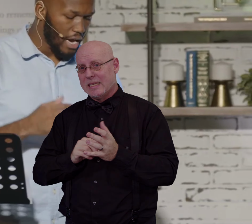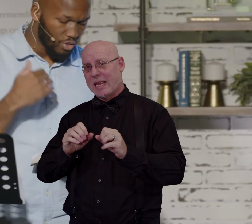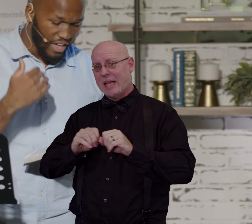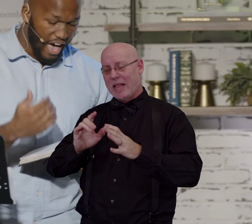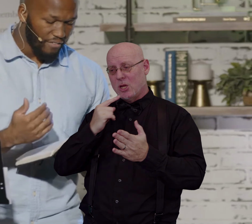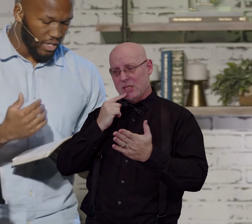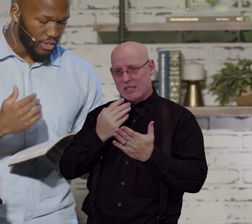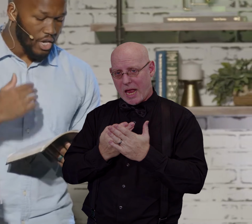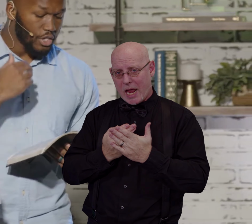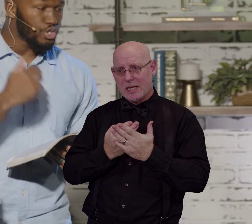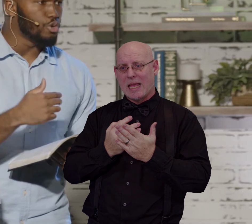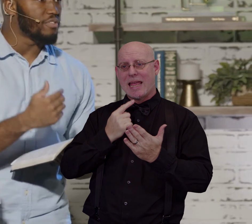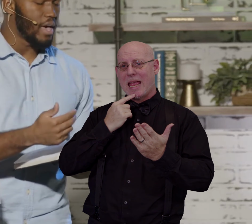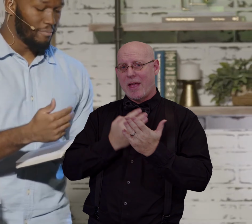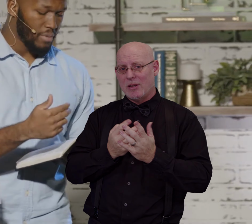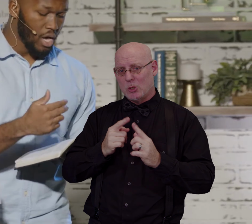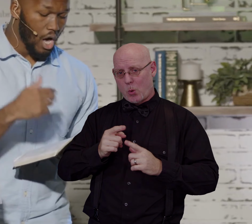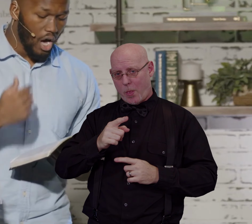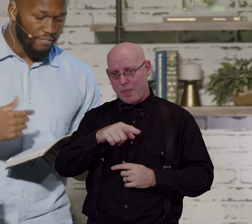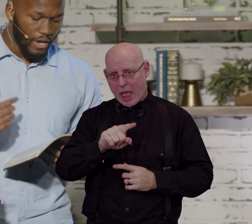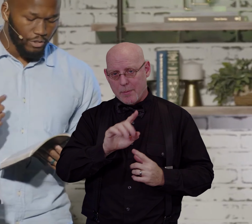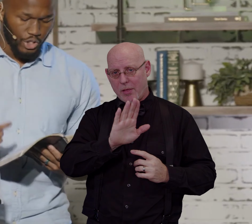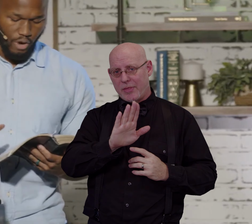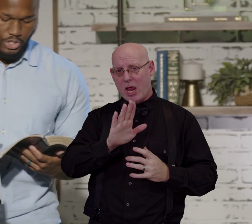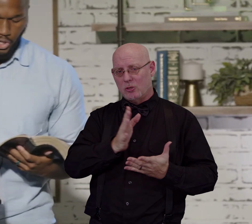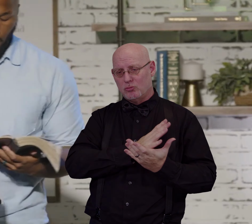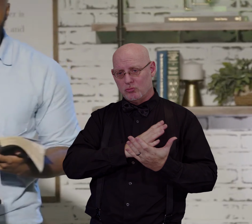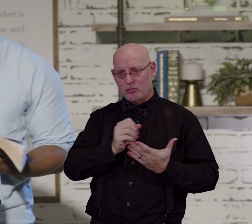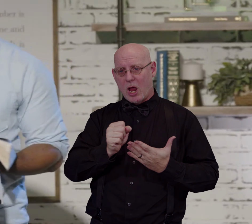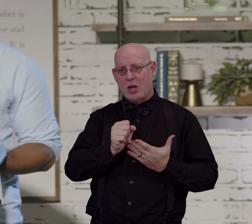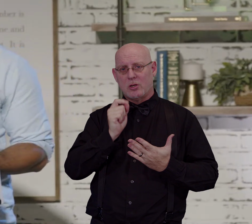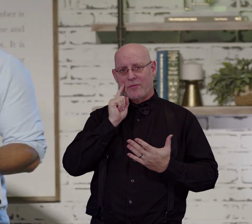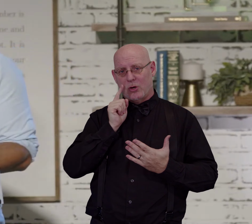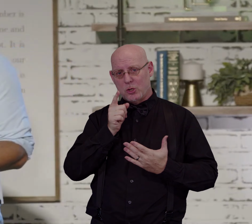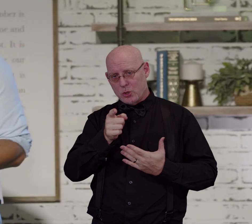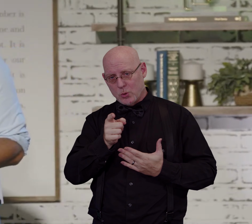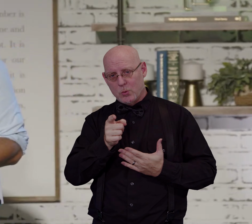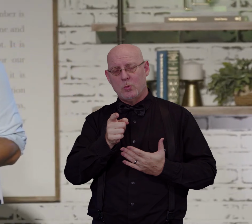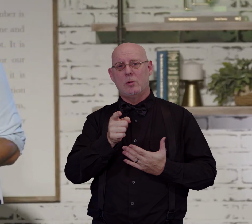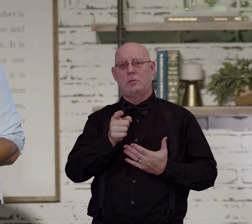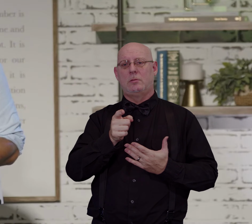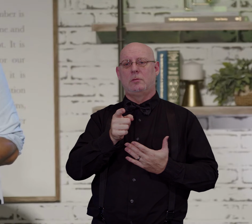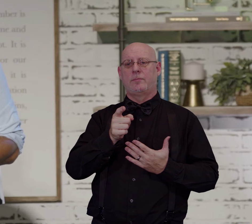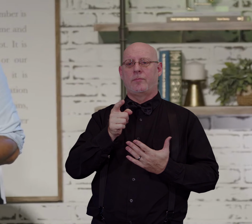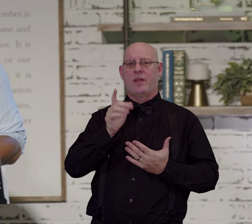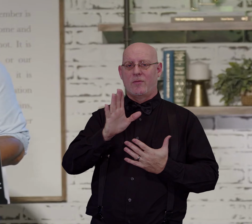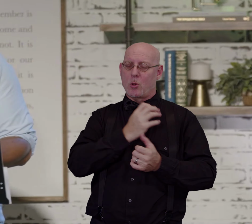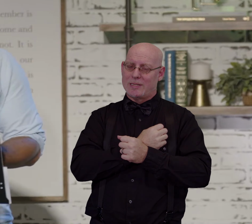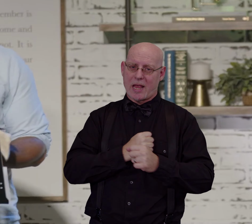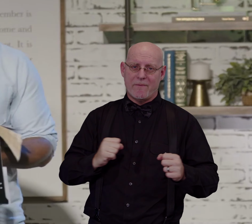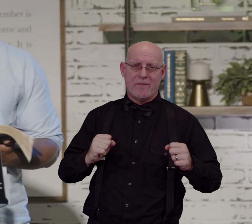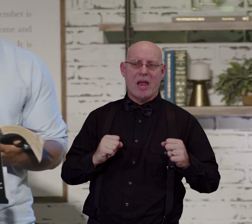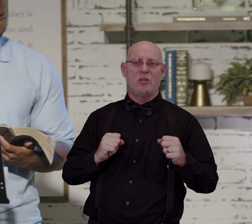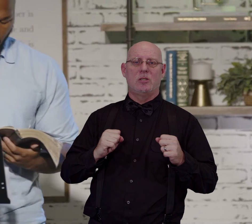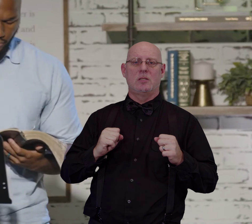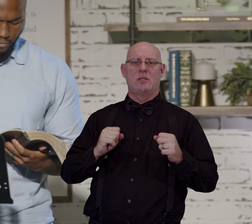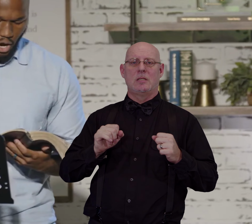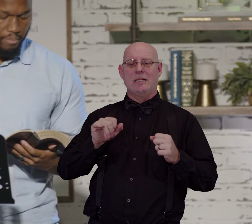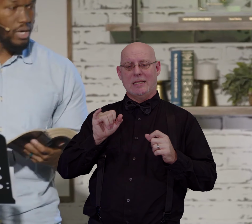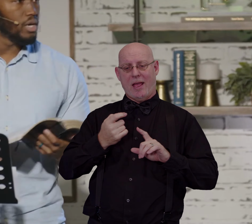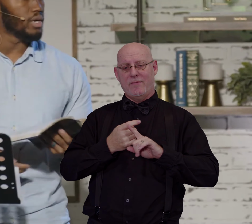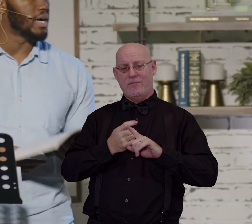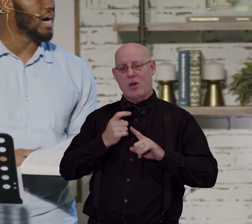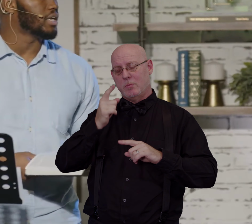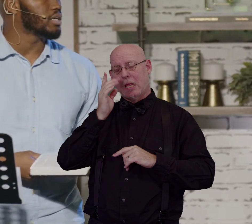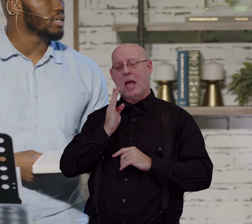clear sign, so the evidence to them of their destruction, but for you, of your salvation, and that